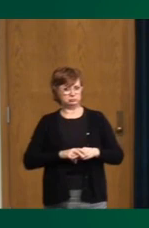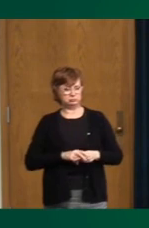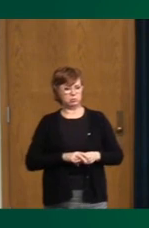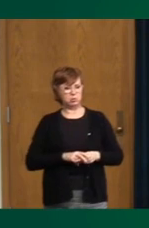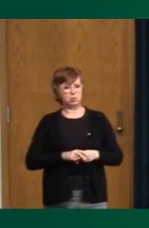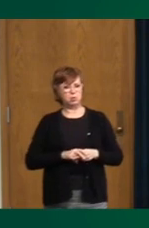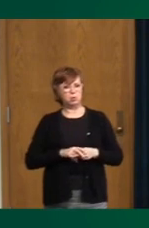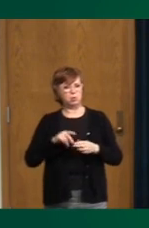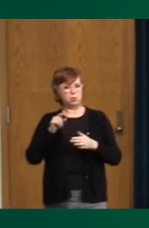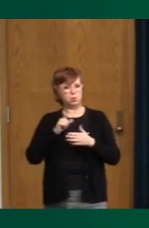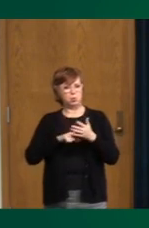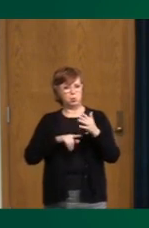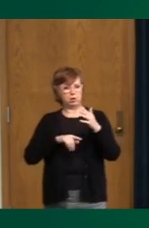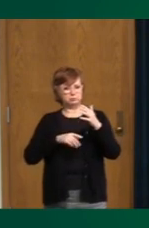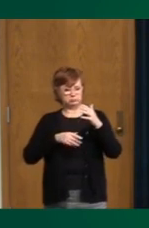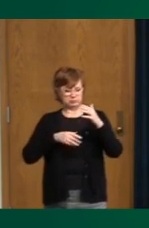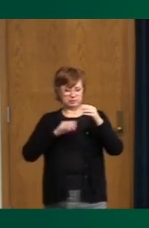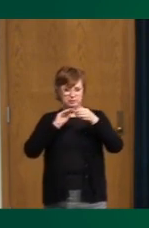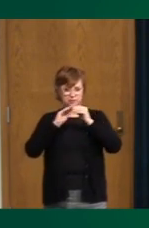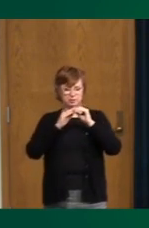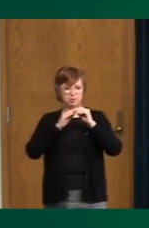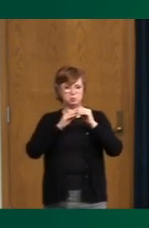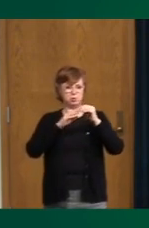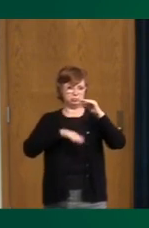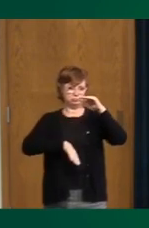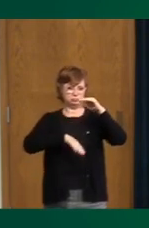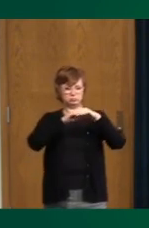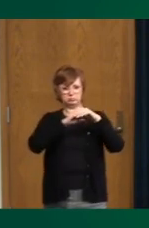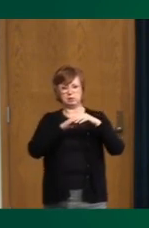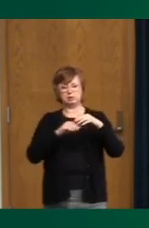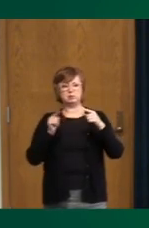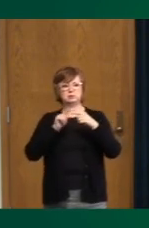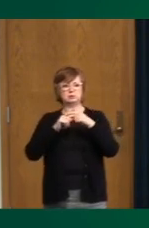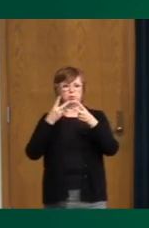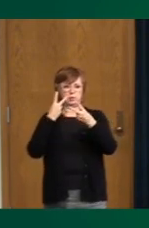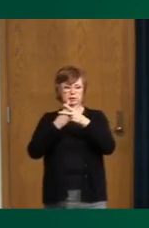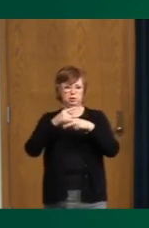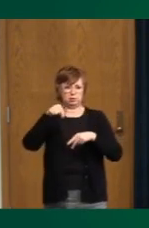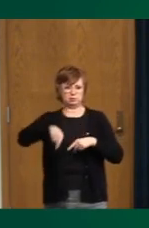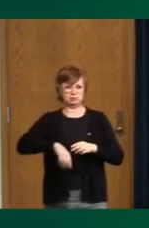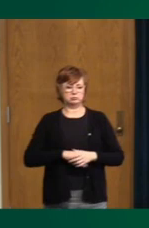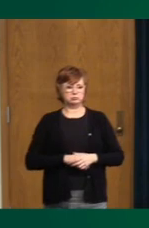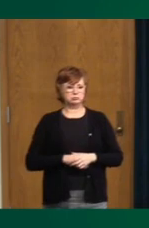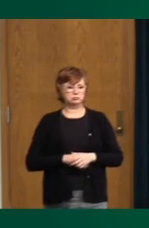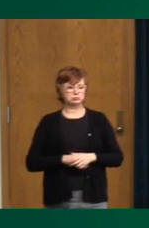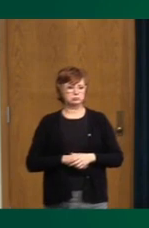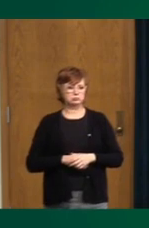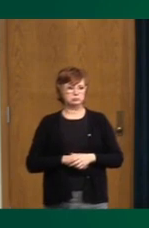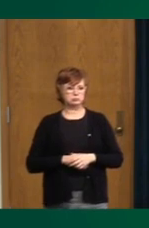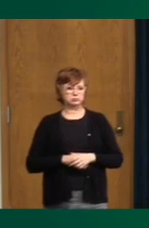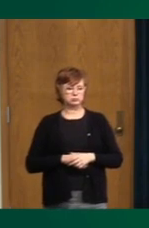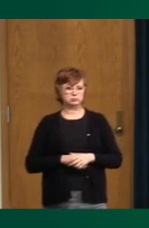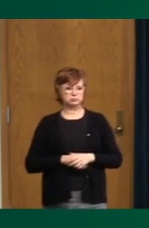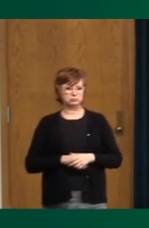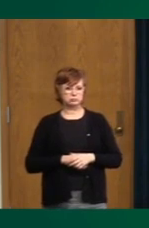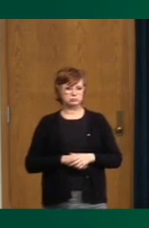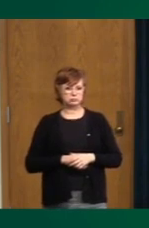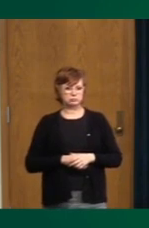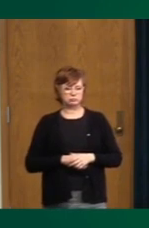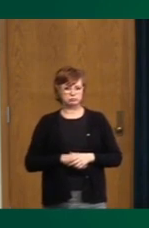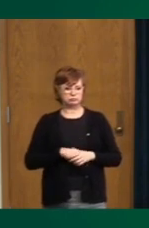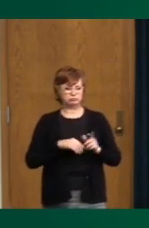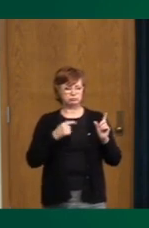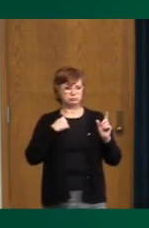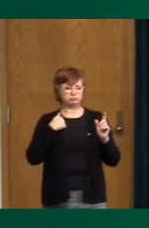we would have to see before we go into a temporary shutdown, a lockdown, whatever you want to call it? Is there a number? I don't